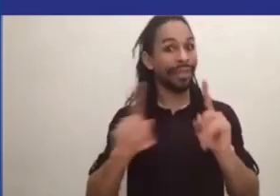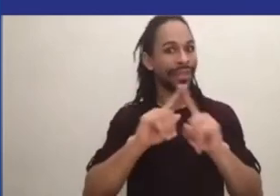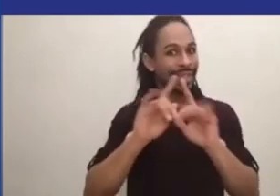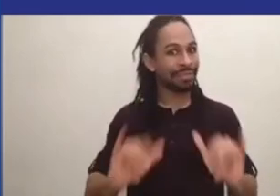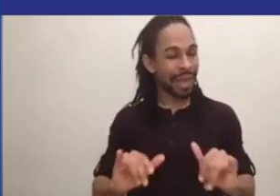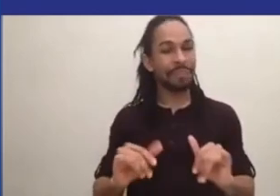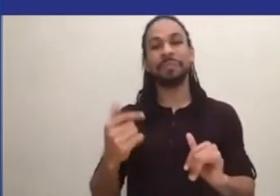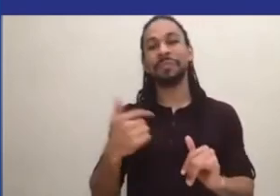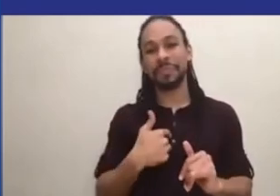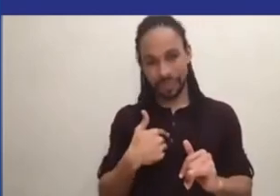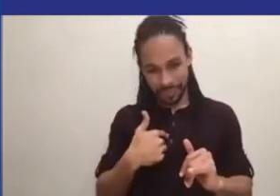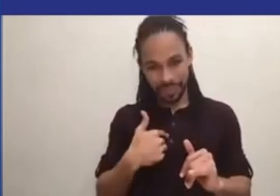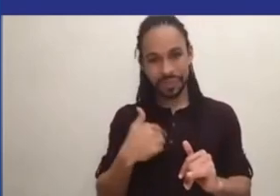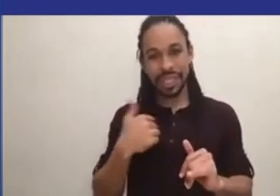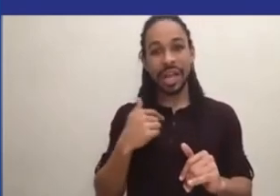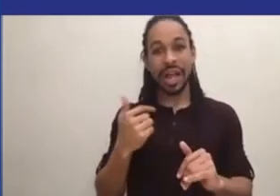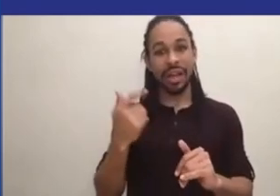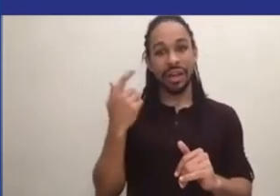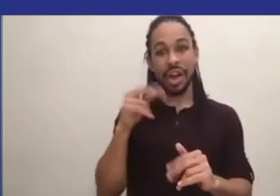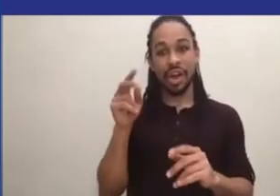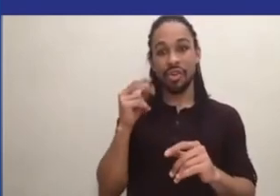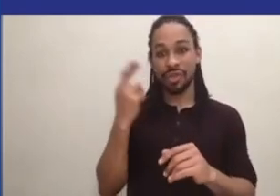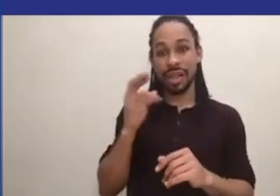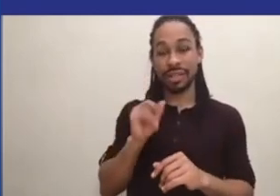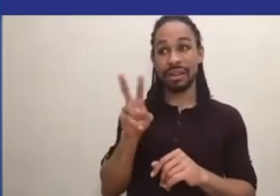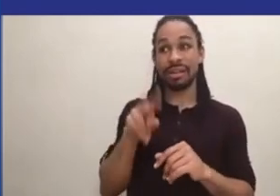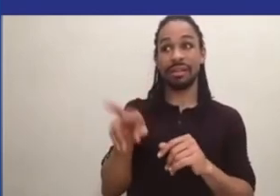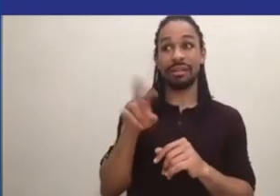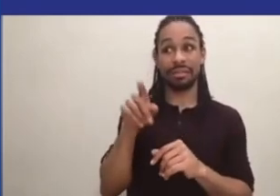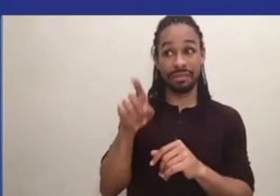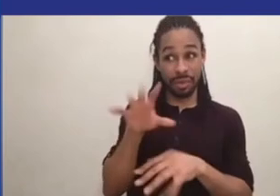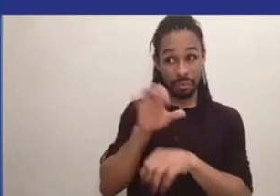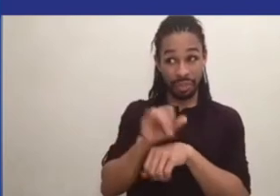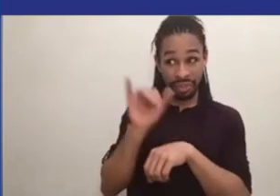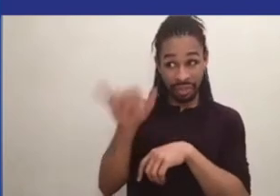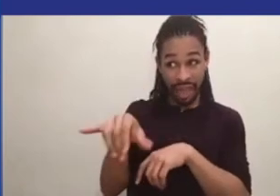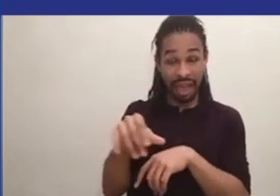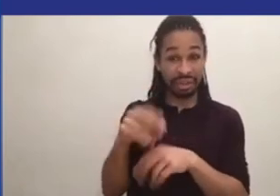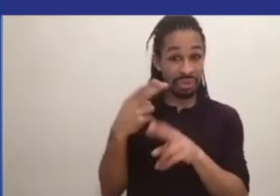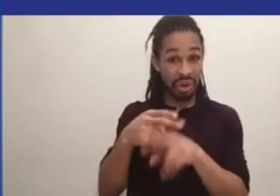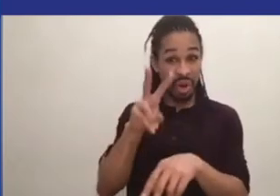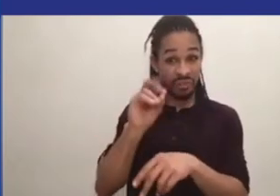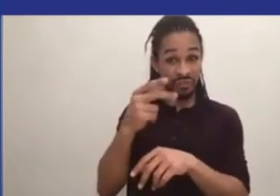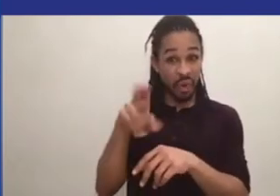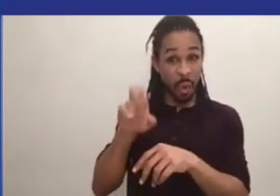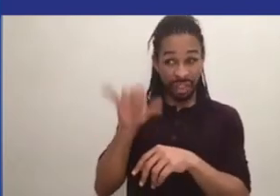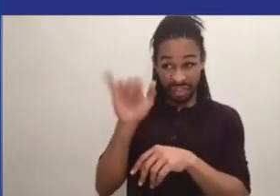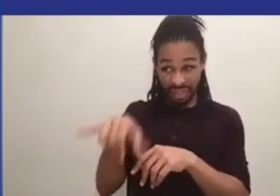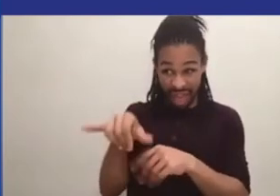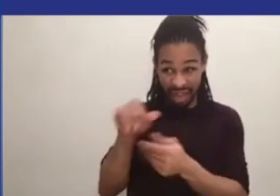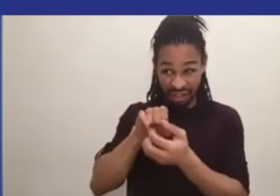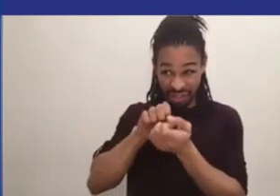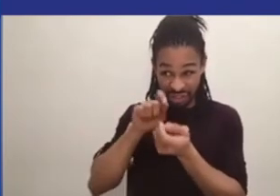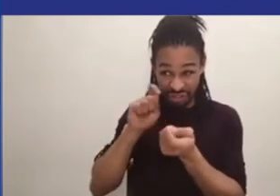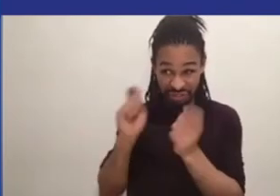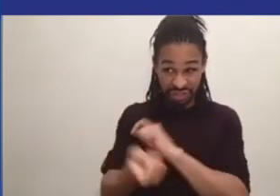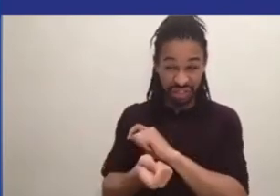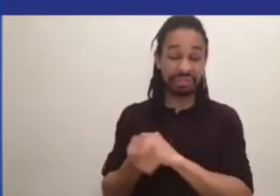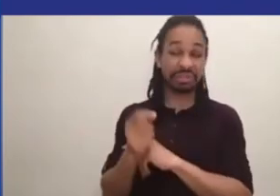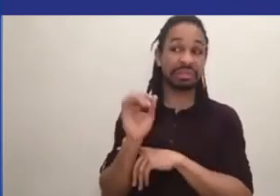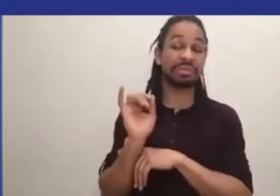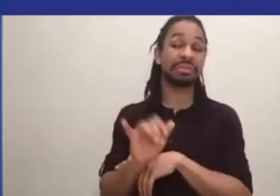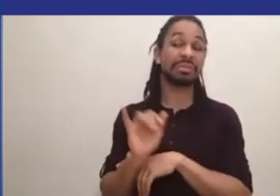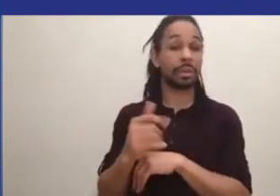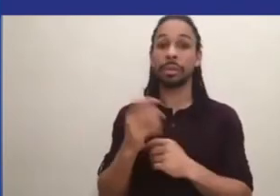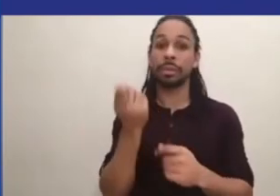eyes to be like, really, they booked that? That's what they consider Vogue? That's what they call in Vogue these days? I am not the Vogue